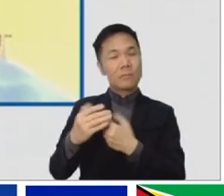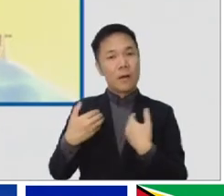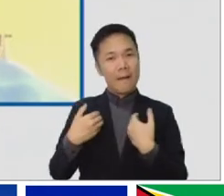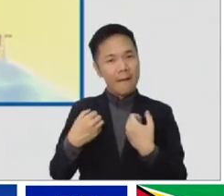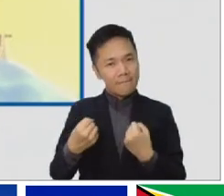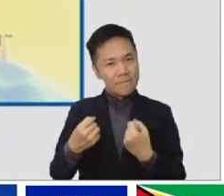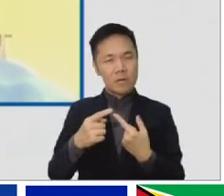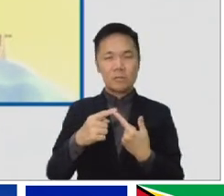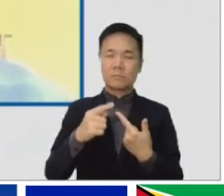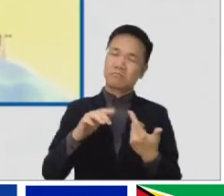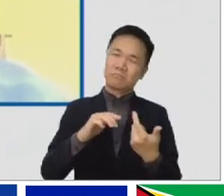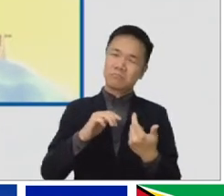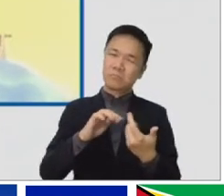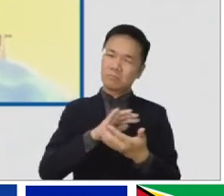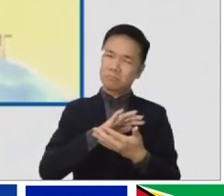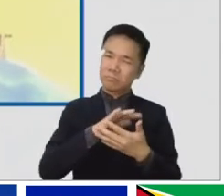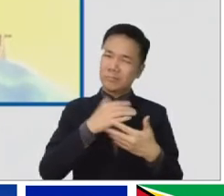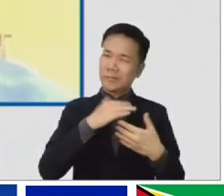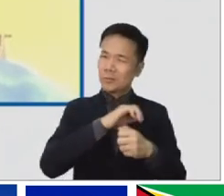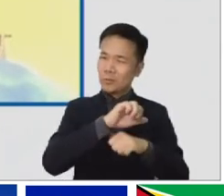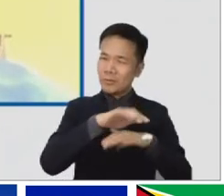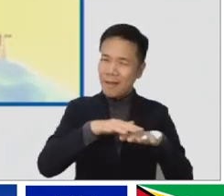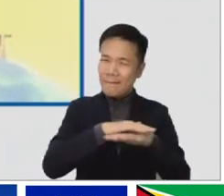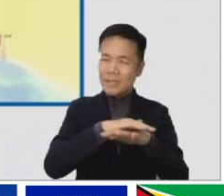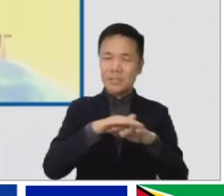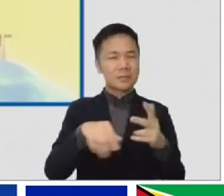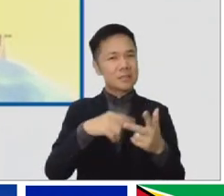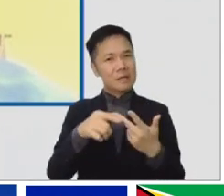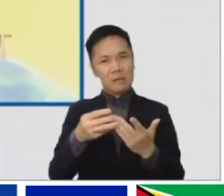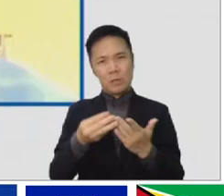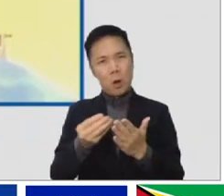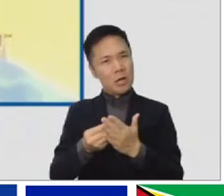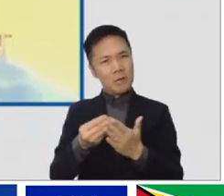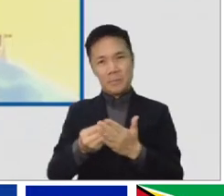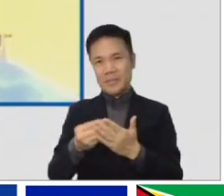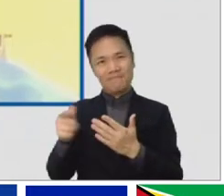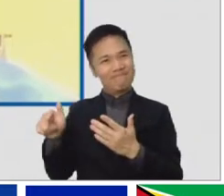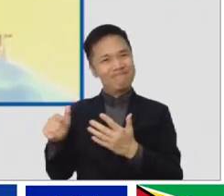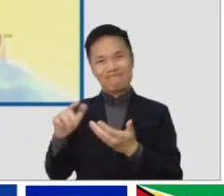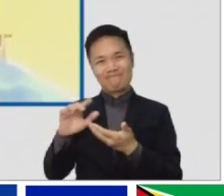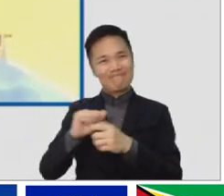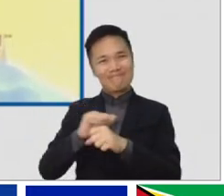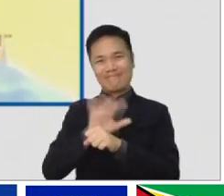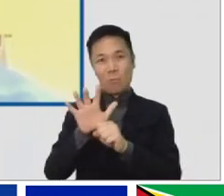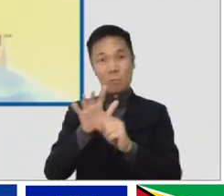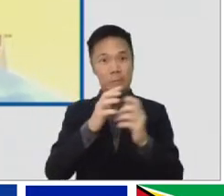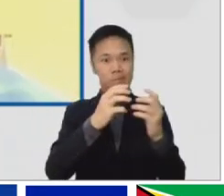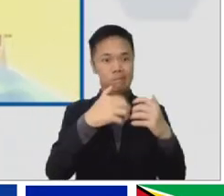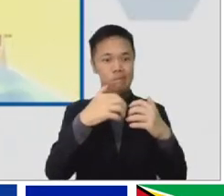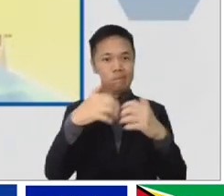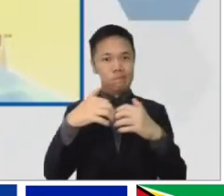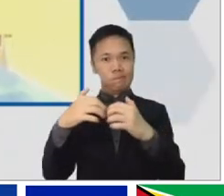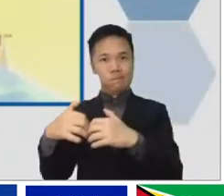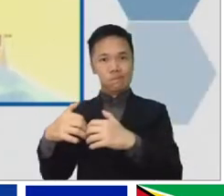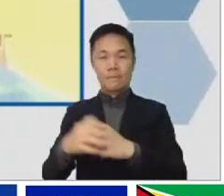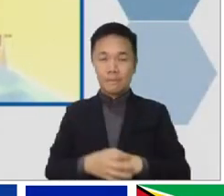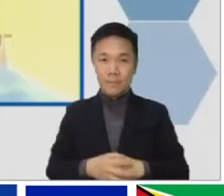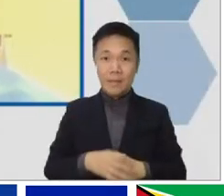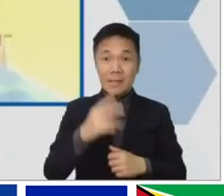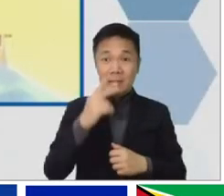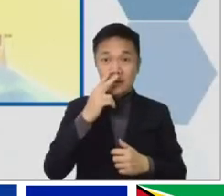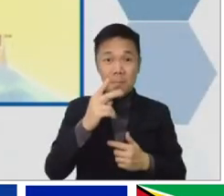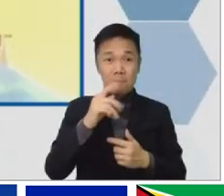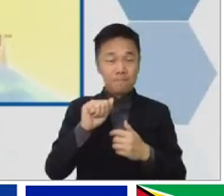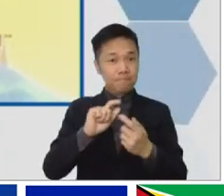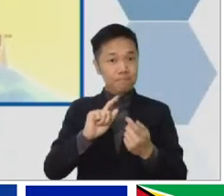economy. And the debates which now occur as to changes needed in society to avoid this type